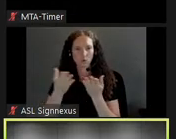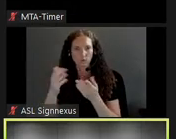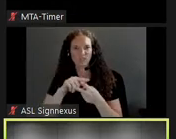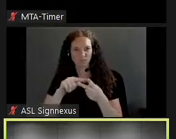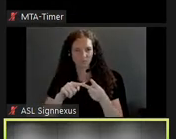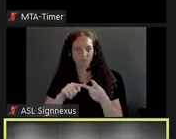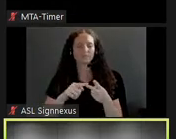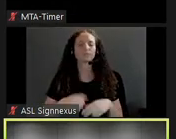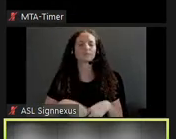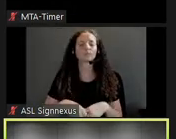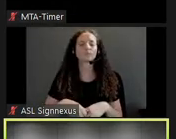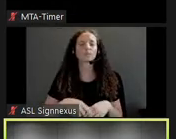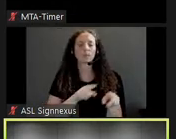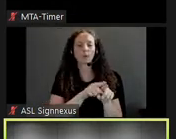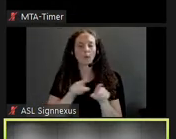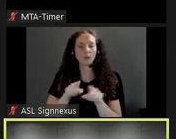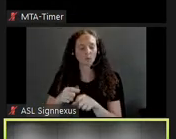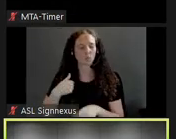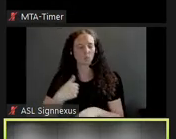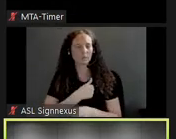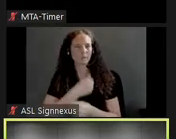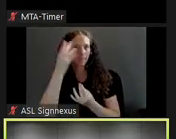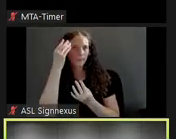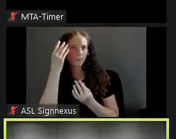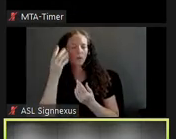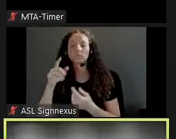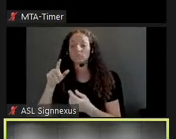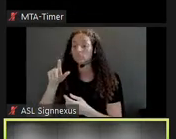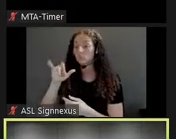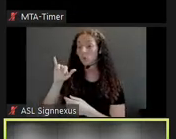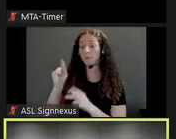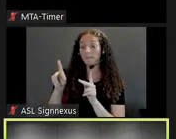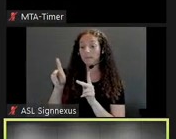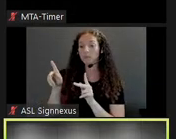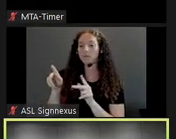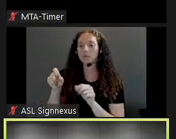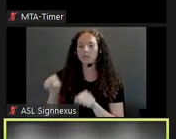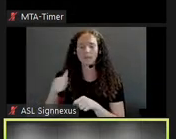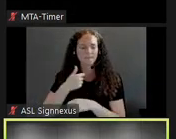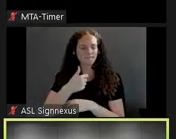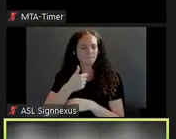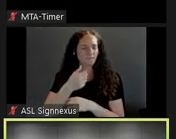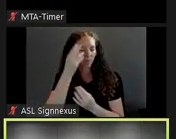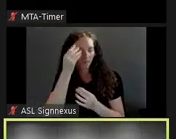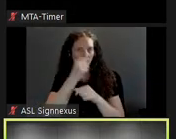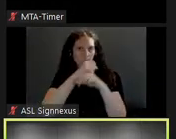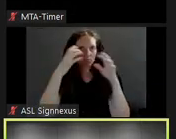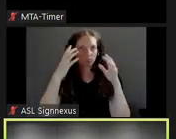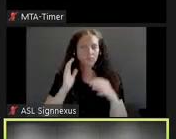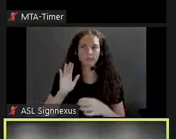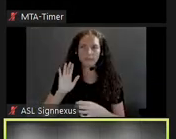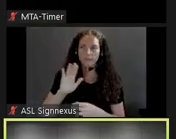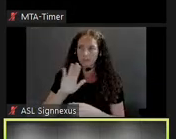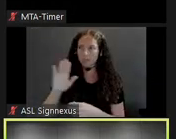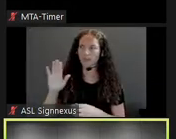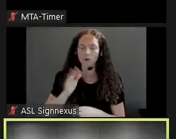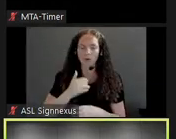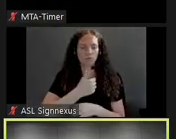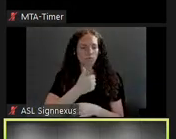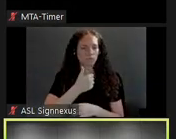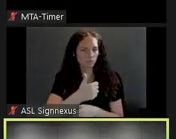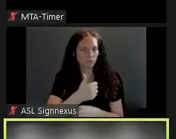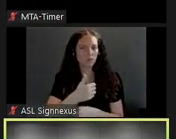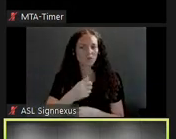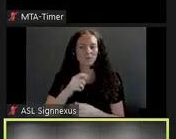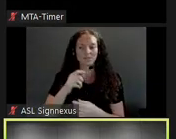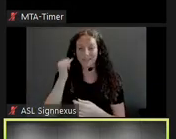also allowed customers to start thinking about what their travel might look like after they have the option to take the train to Grand Central Madison. There